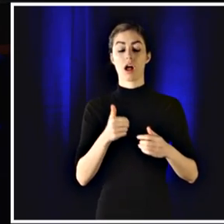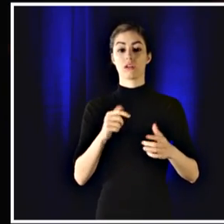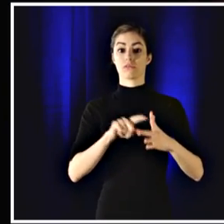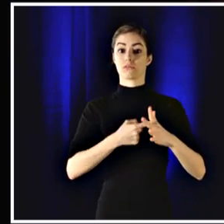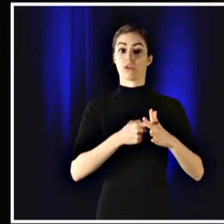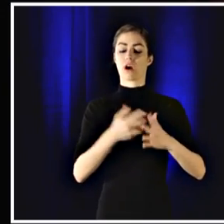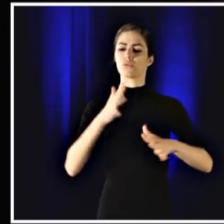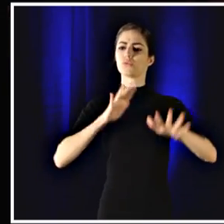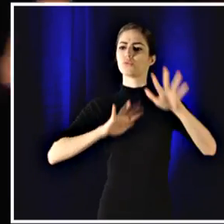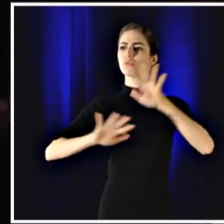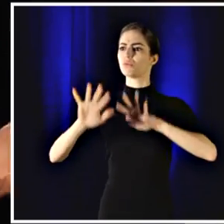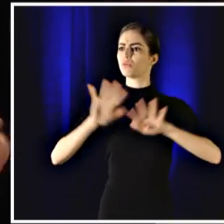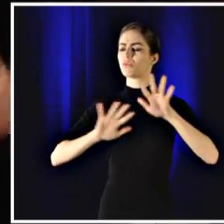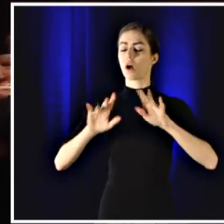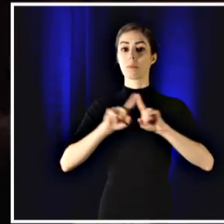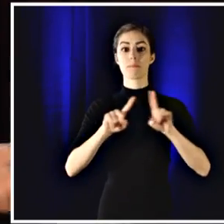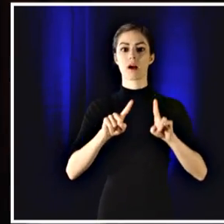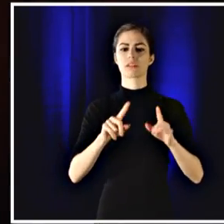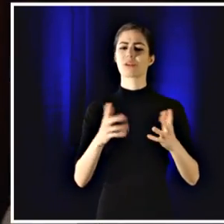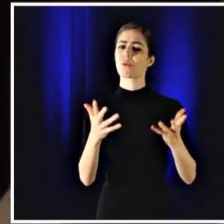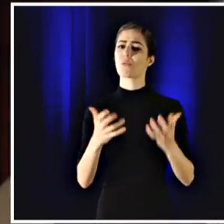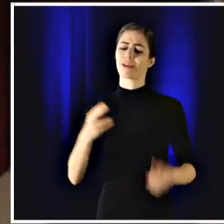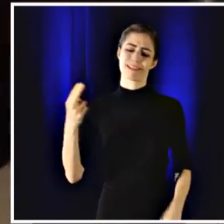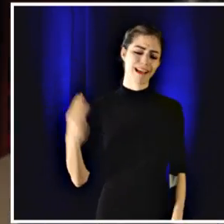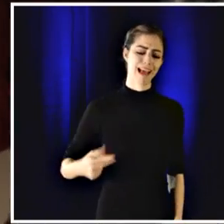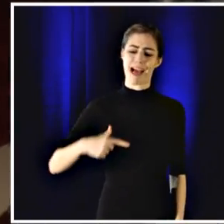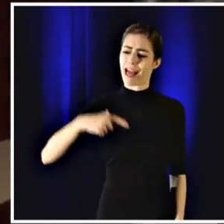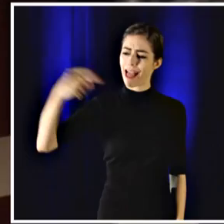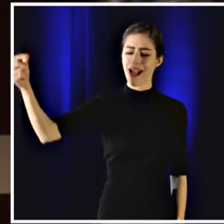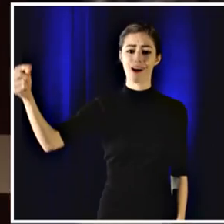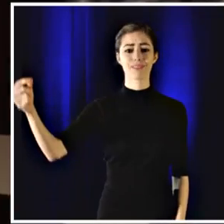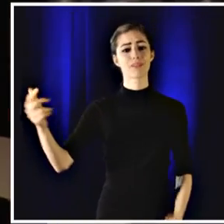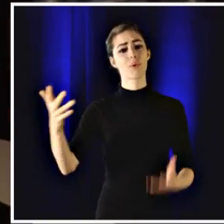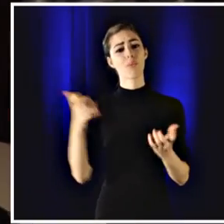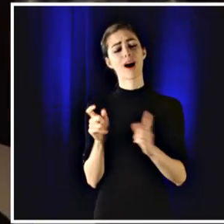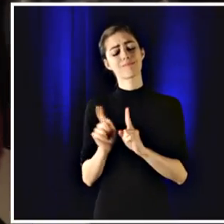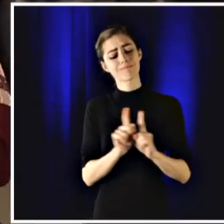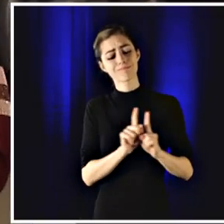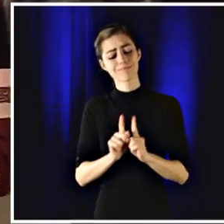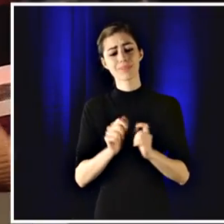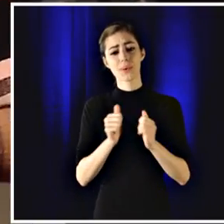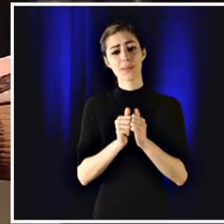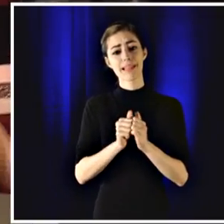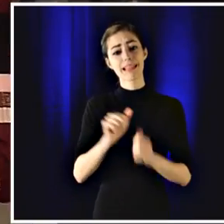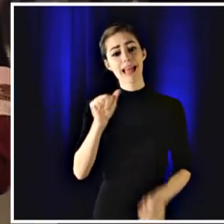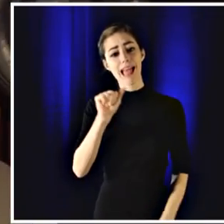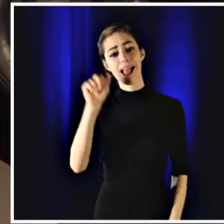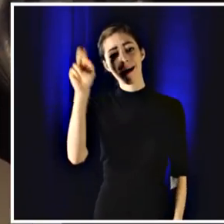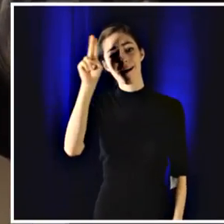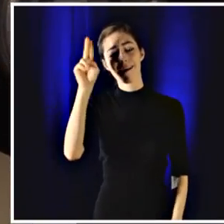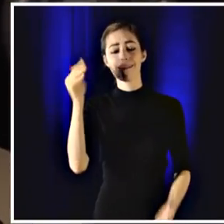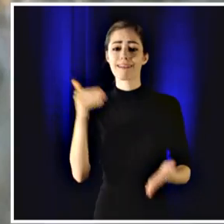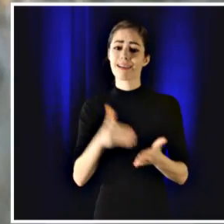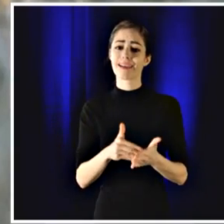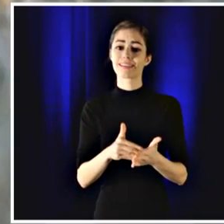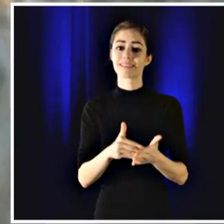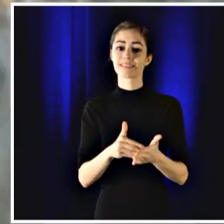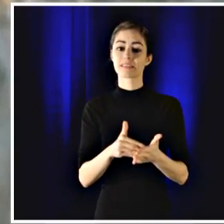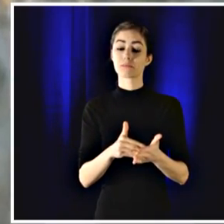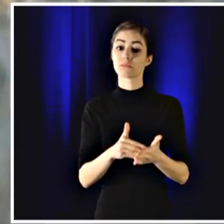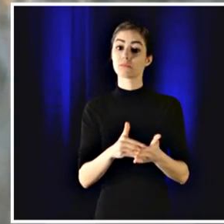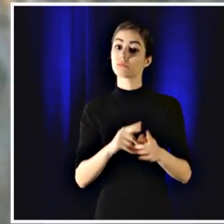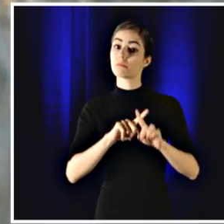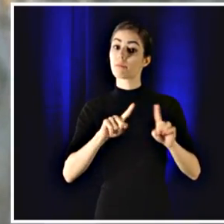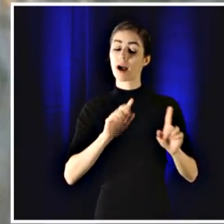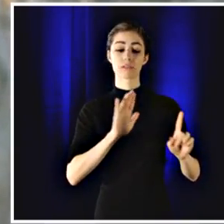out. Dorothy wants to go home and be with Aunt Em and Uncle Henry again. But as Dorothy travels along this yellow brick